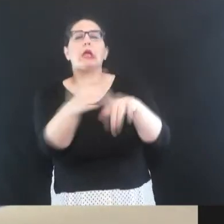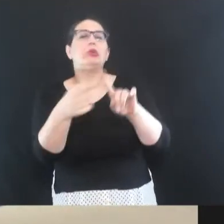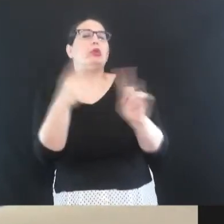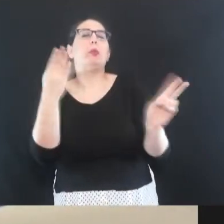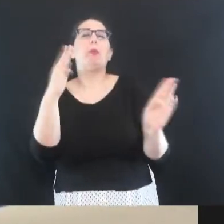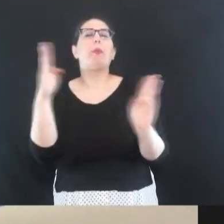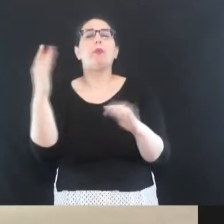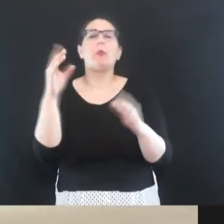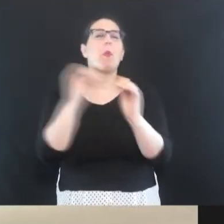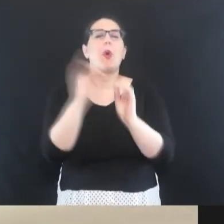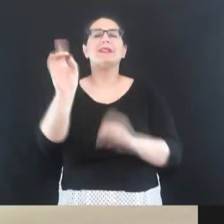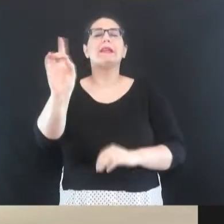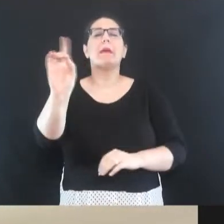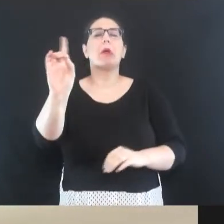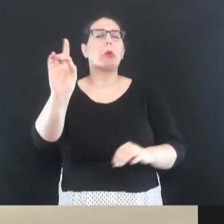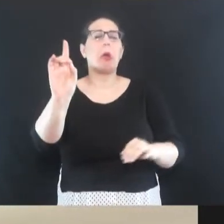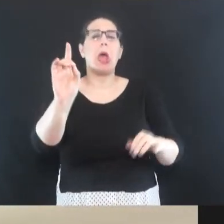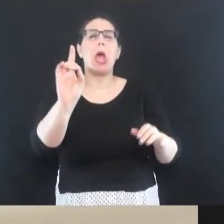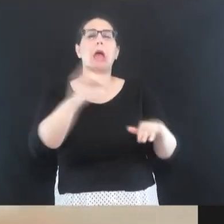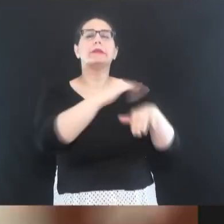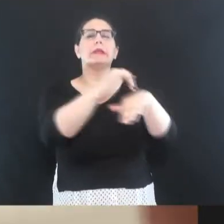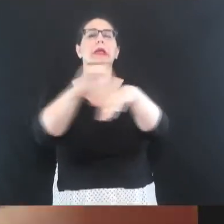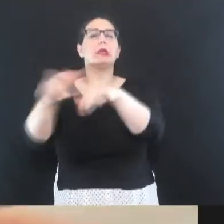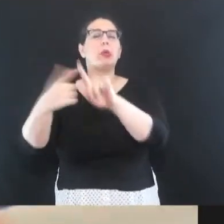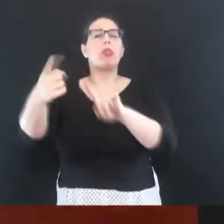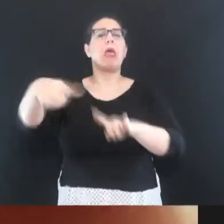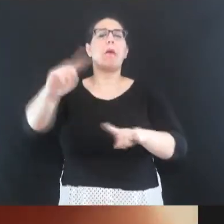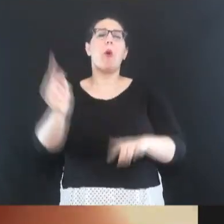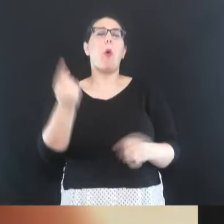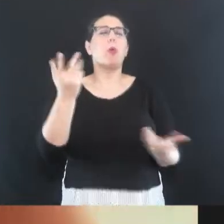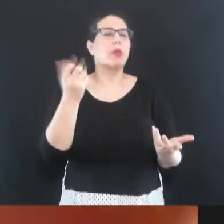bit more friendly to the party in power?